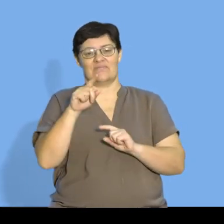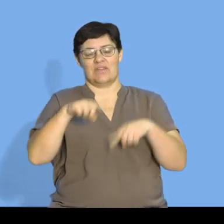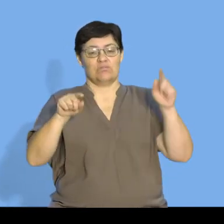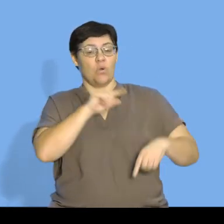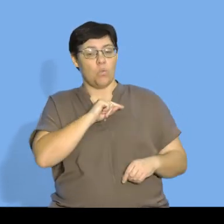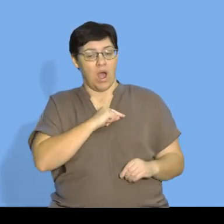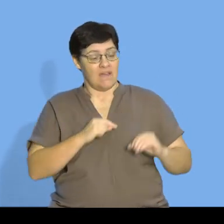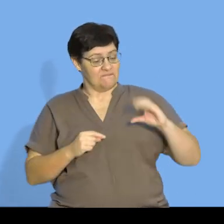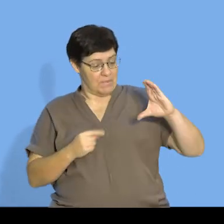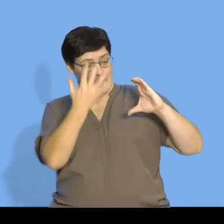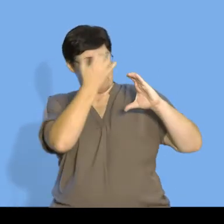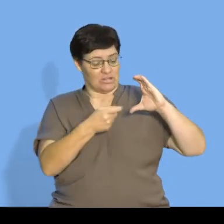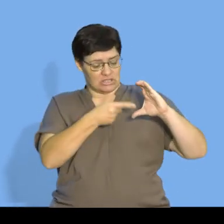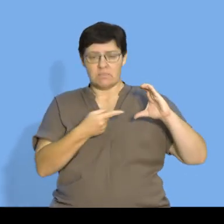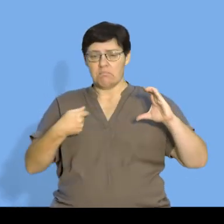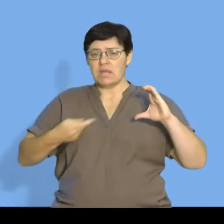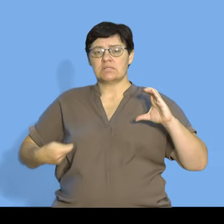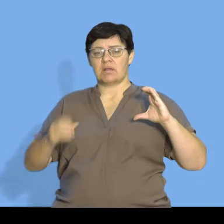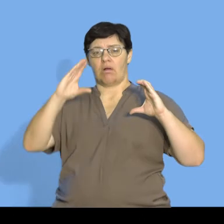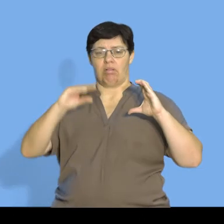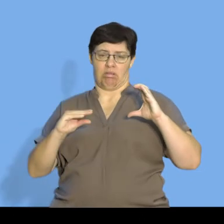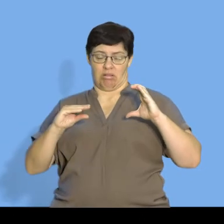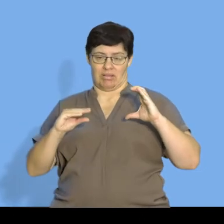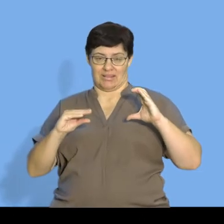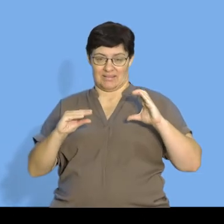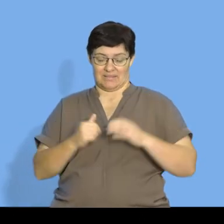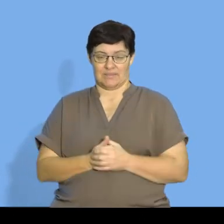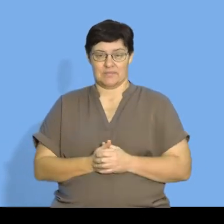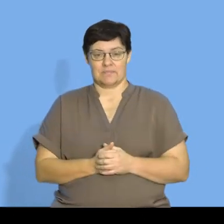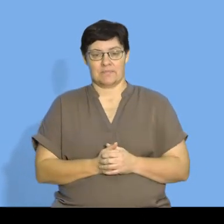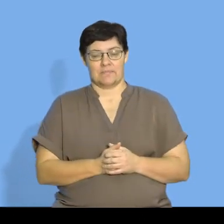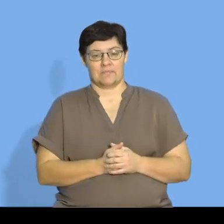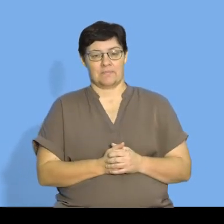negative variance, meaning less than the budgeted amount.